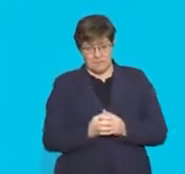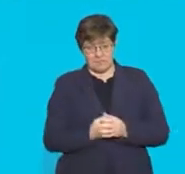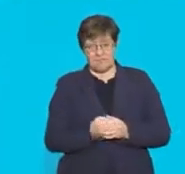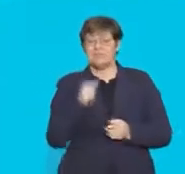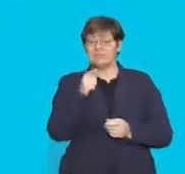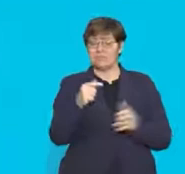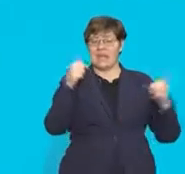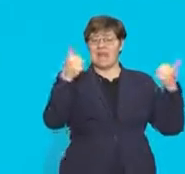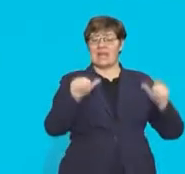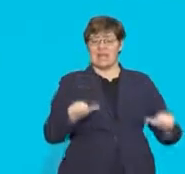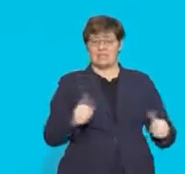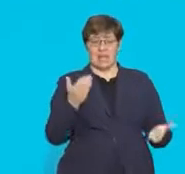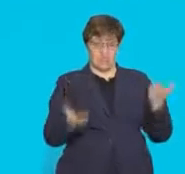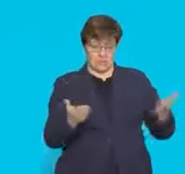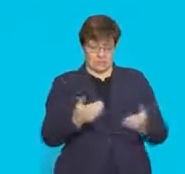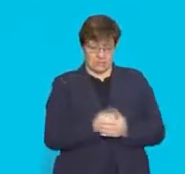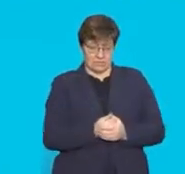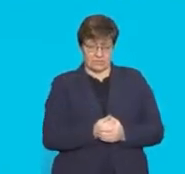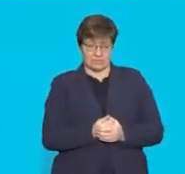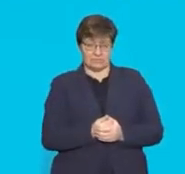to the accounting equation. Now,